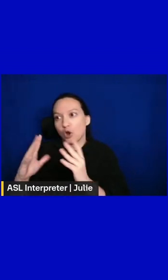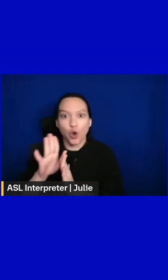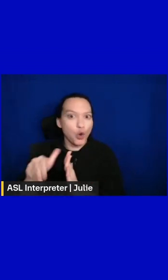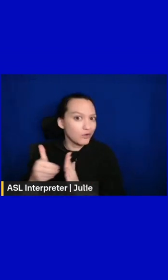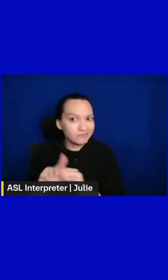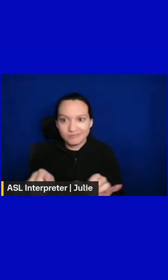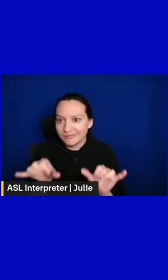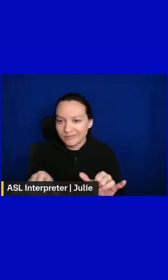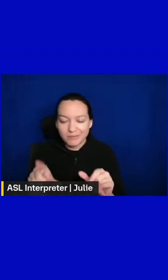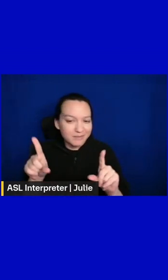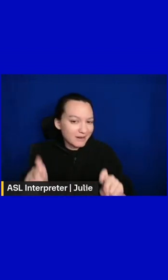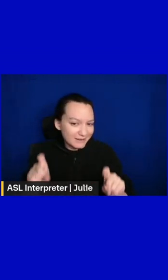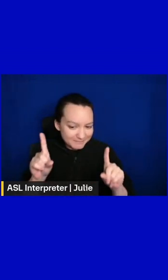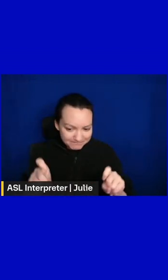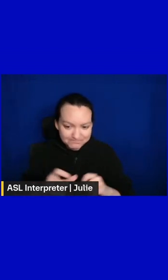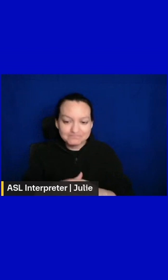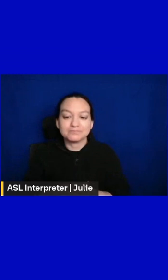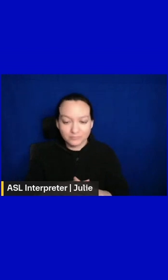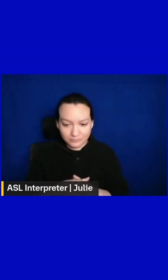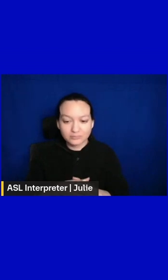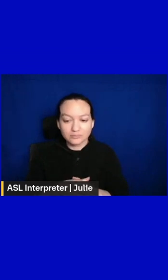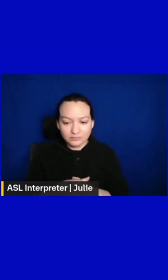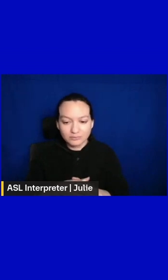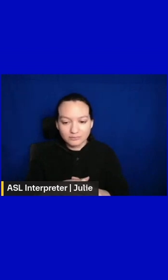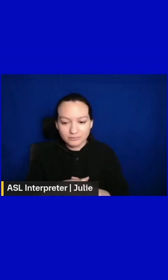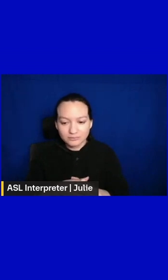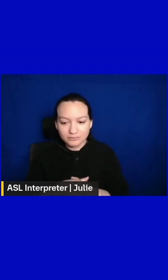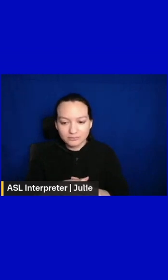same test. So